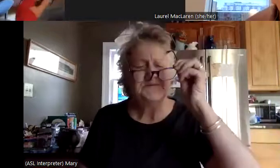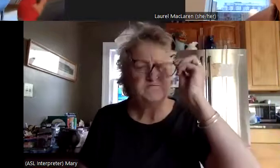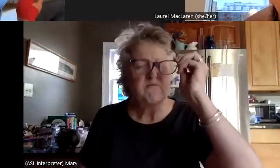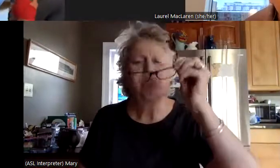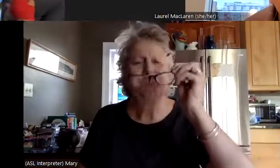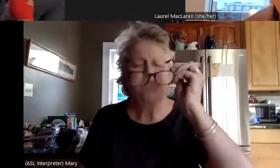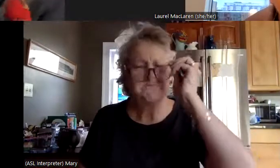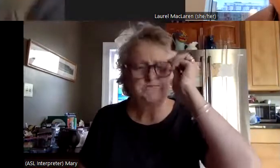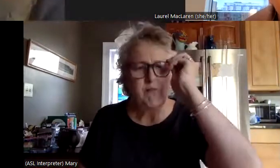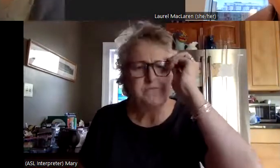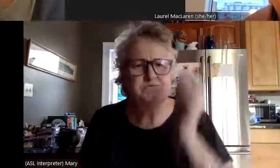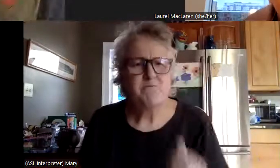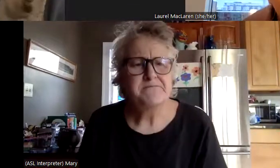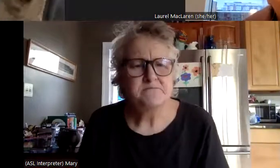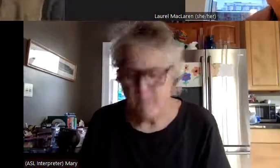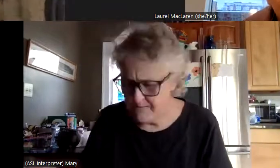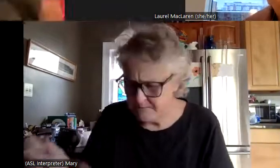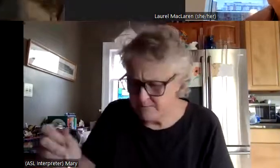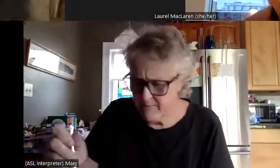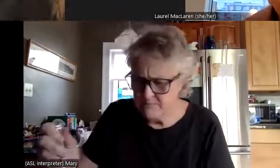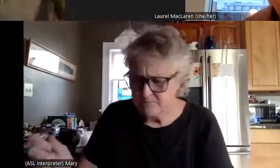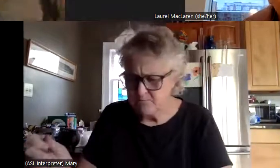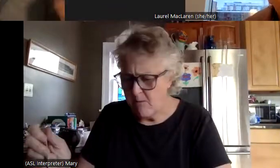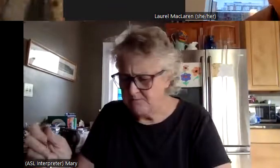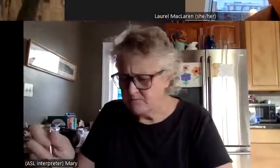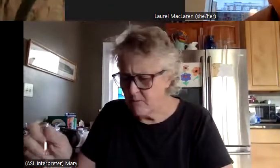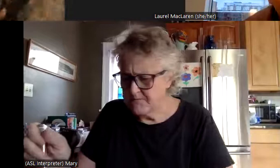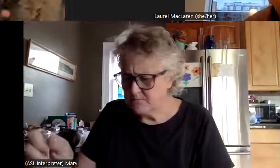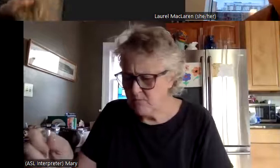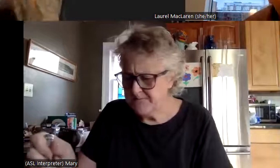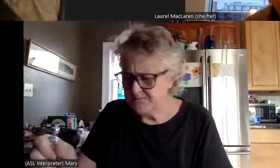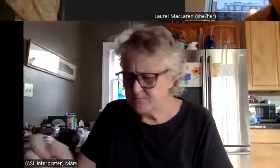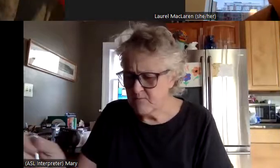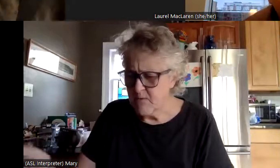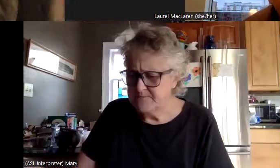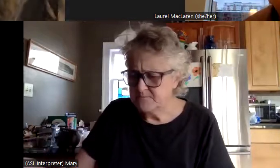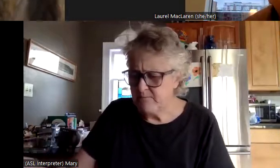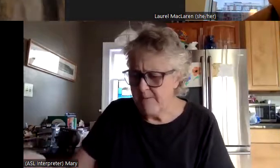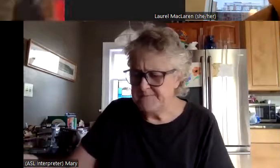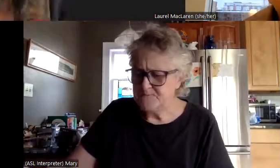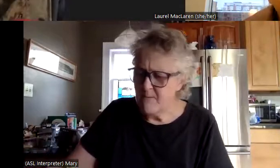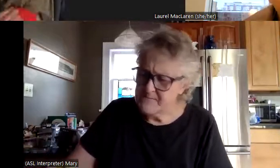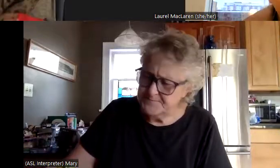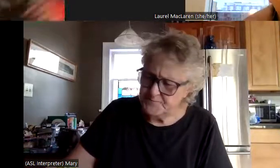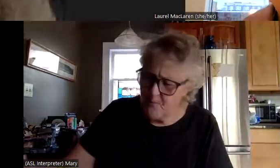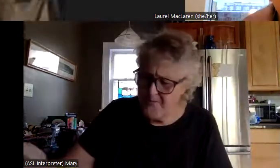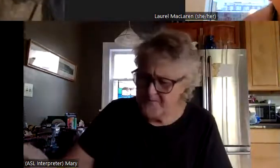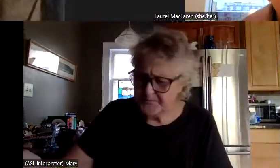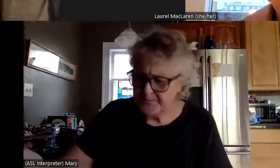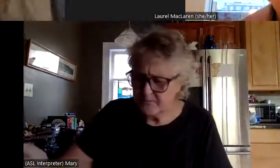neck. Yeah. I went for that thing that I was talking about doing where they do the injections in my neck. This is the